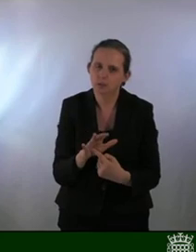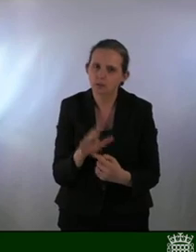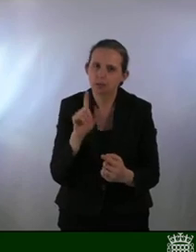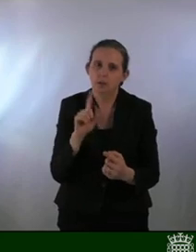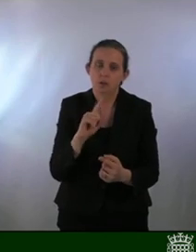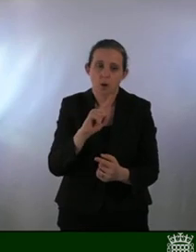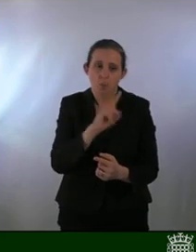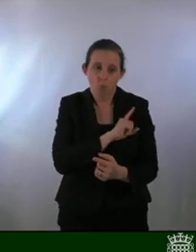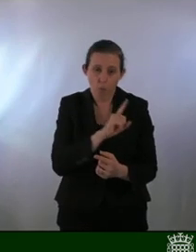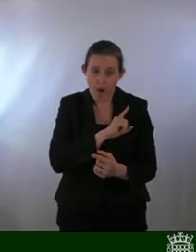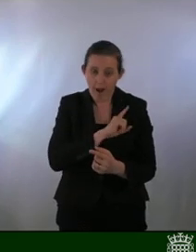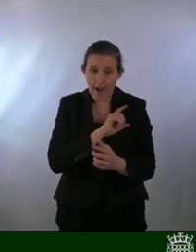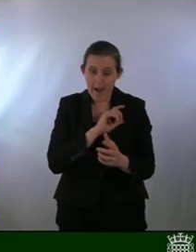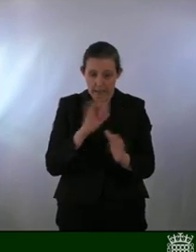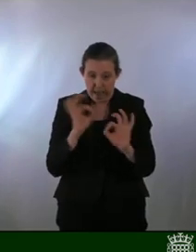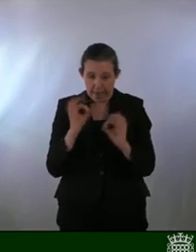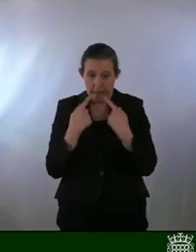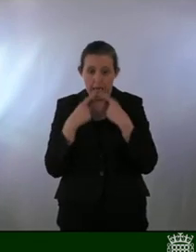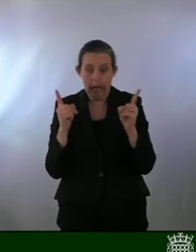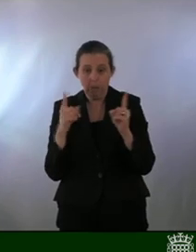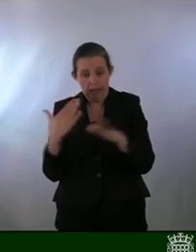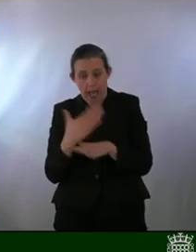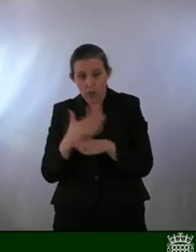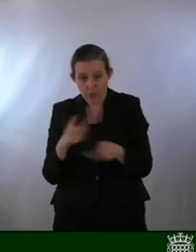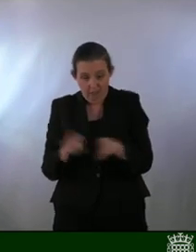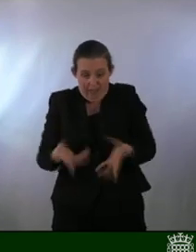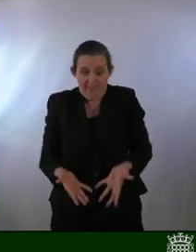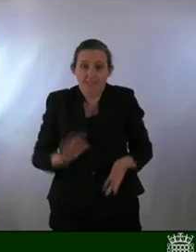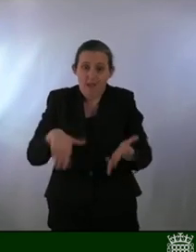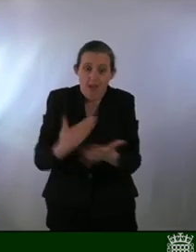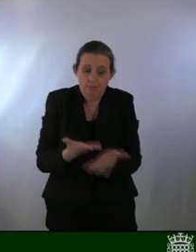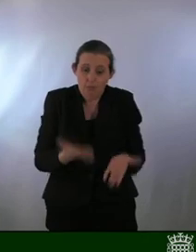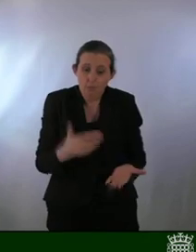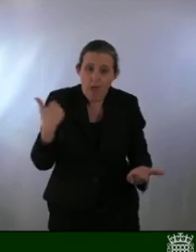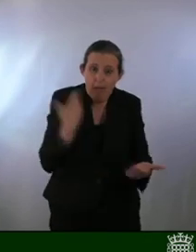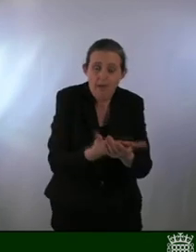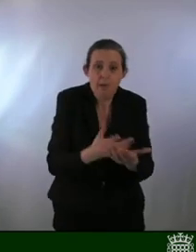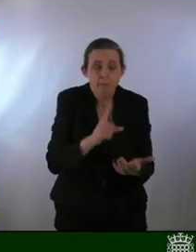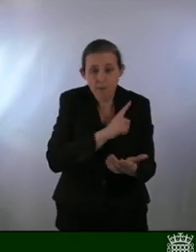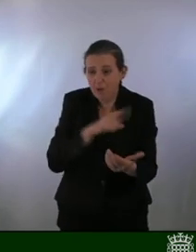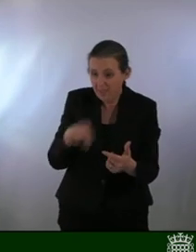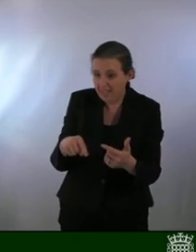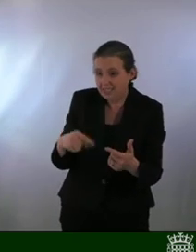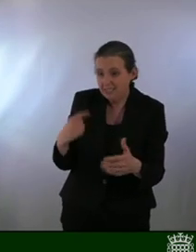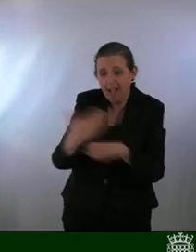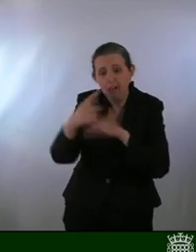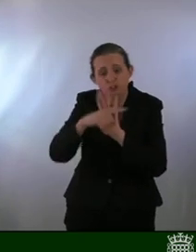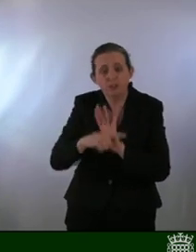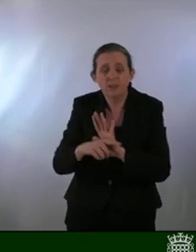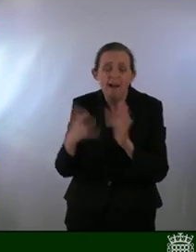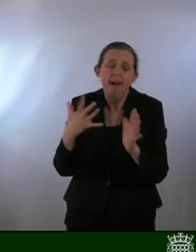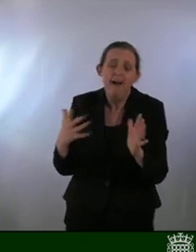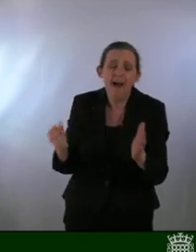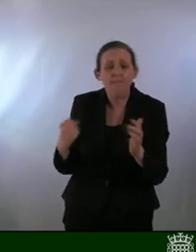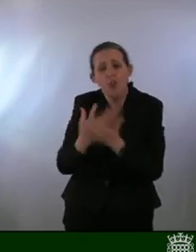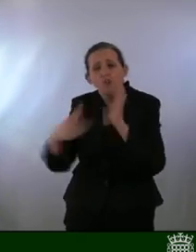this for as long as we have is because these measures have quite significant downsides, many of which have been discussed in this chamber